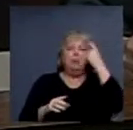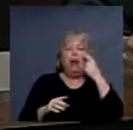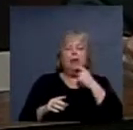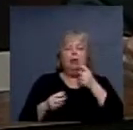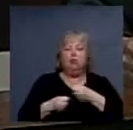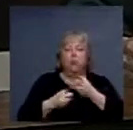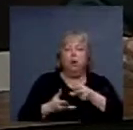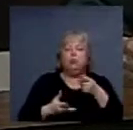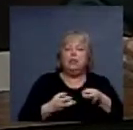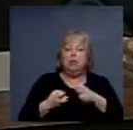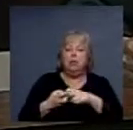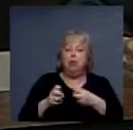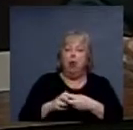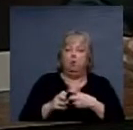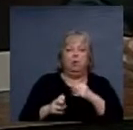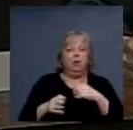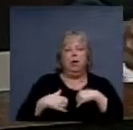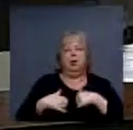and I'm tired of it.